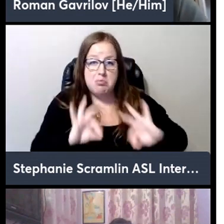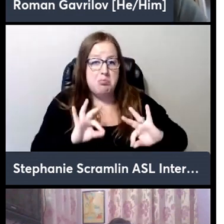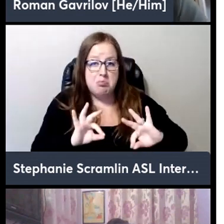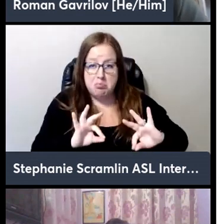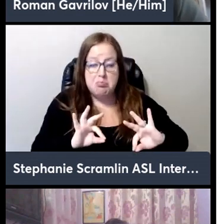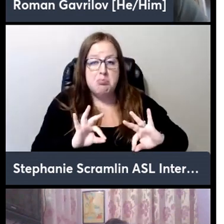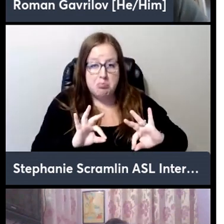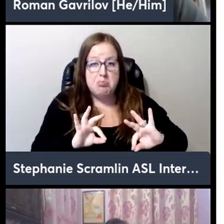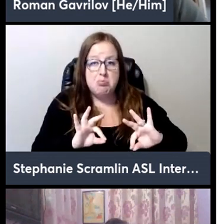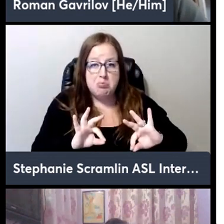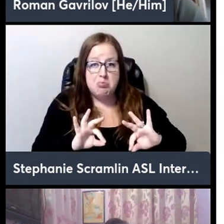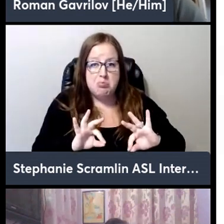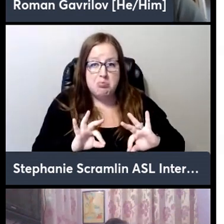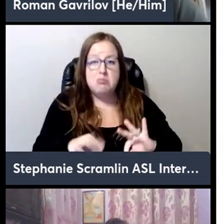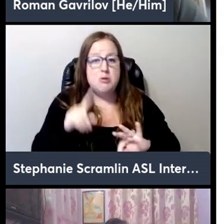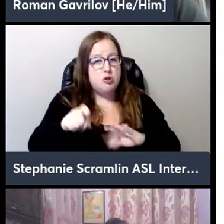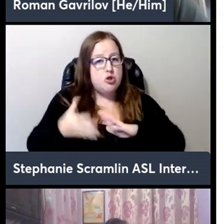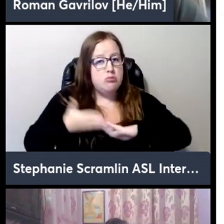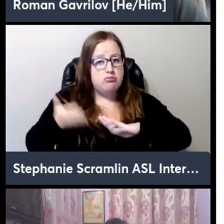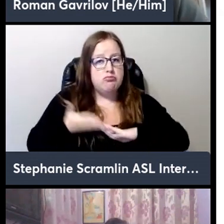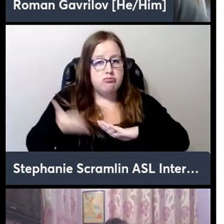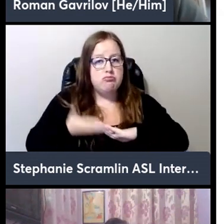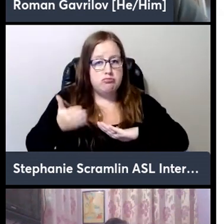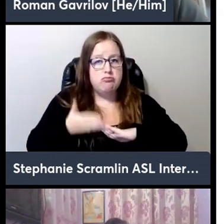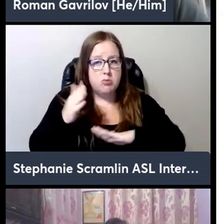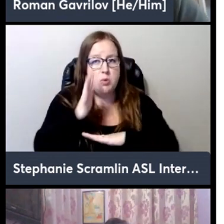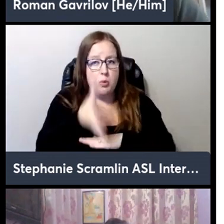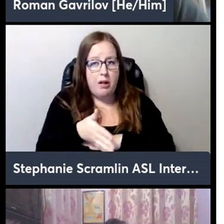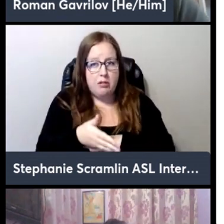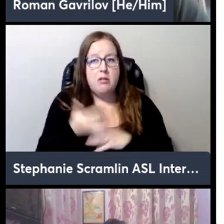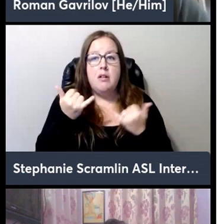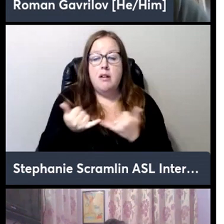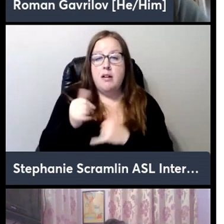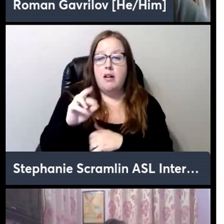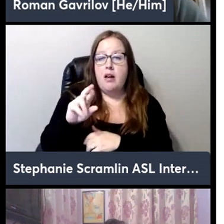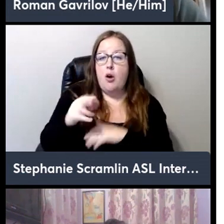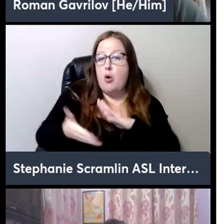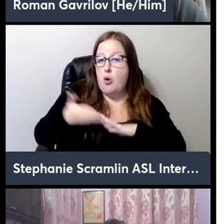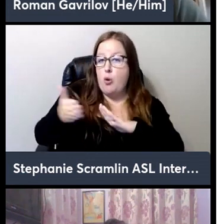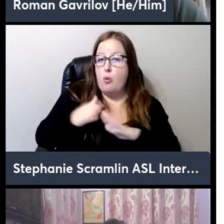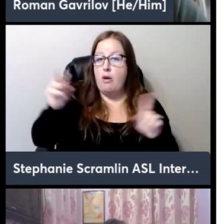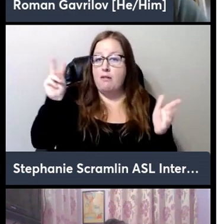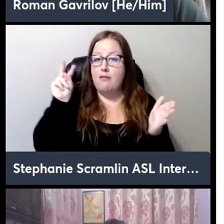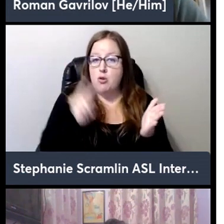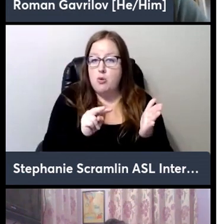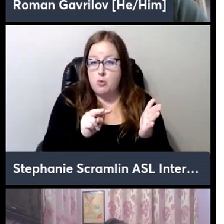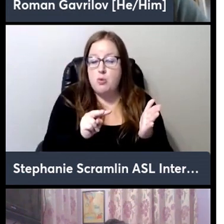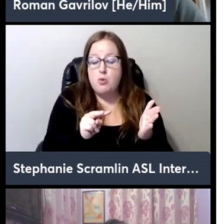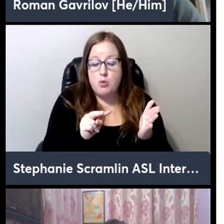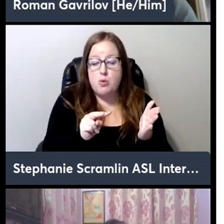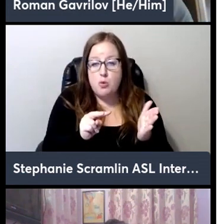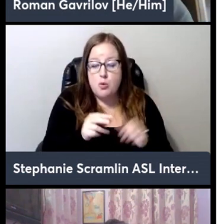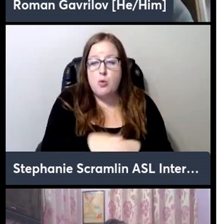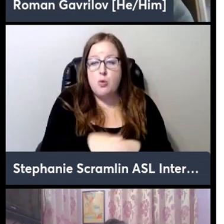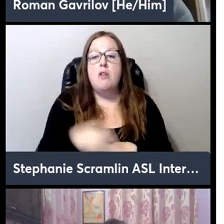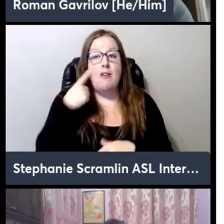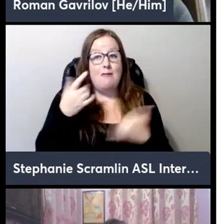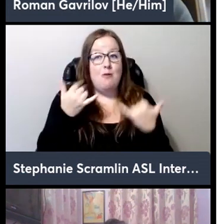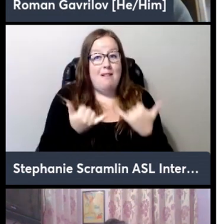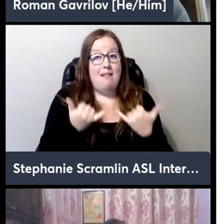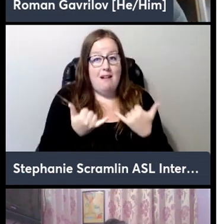the job should run. So let's switch to the run view. And for